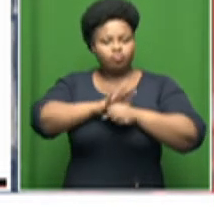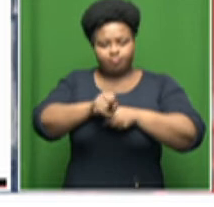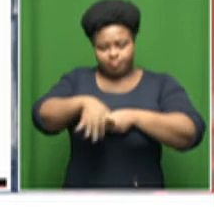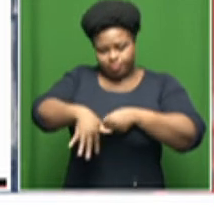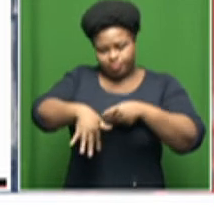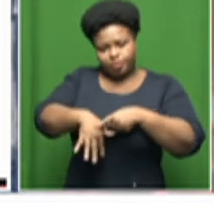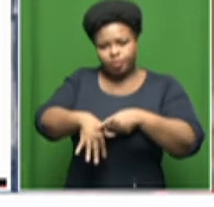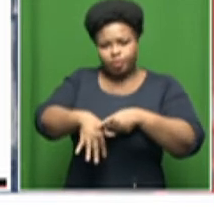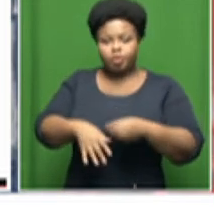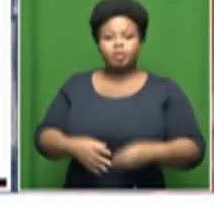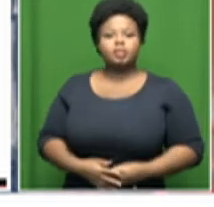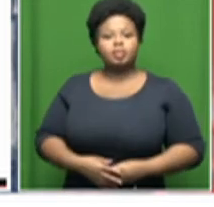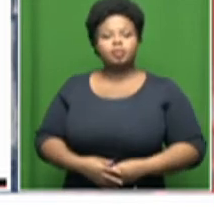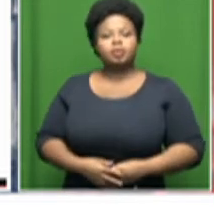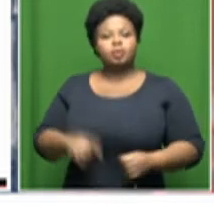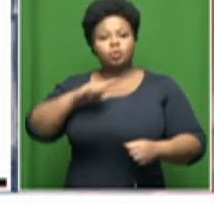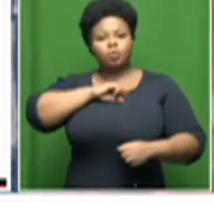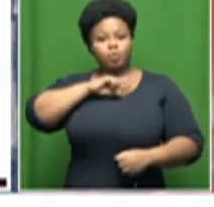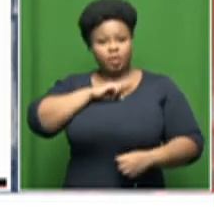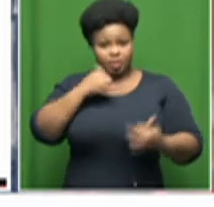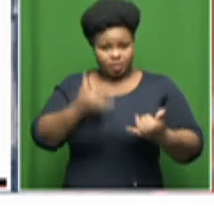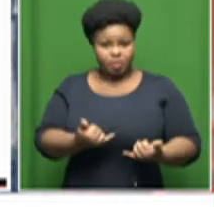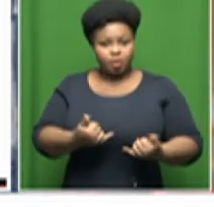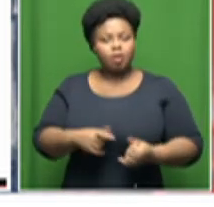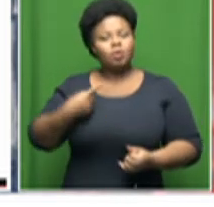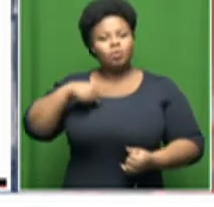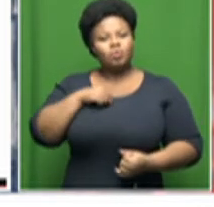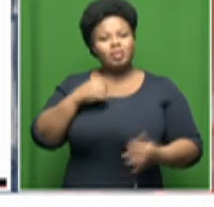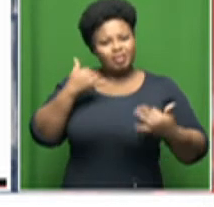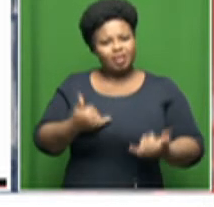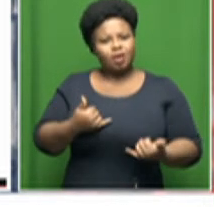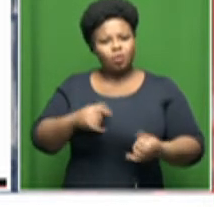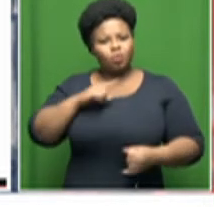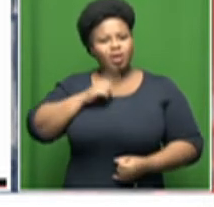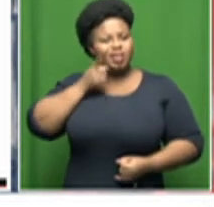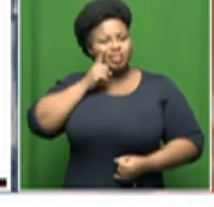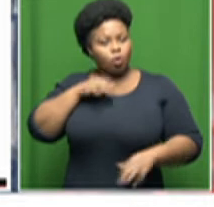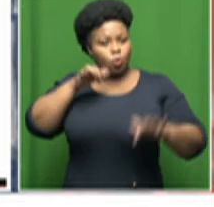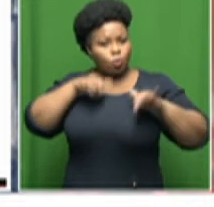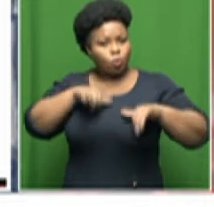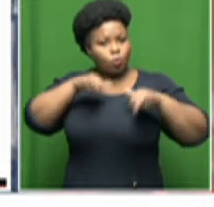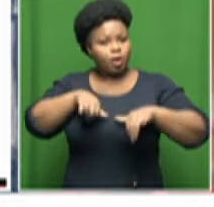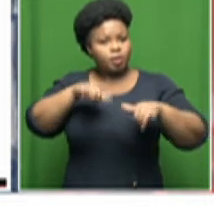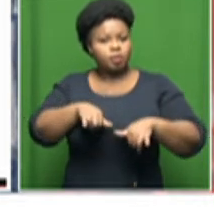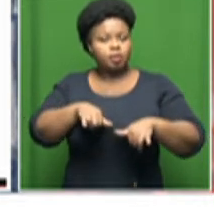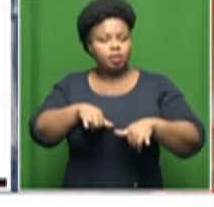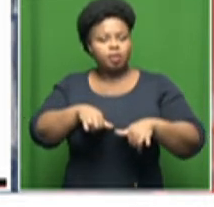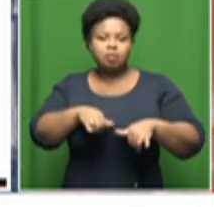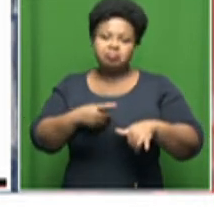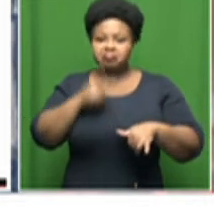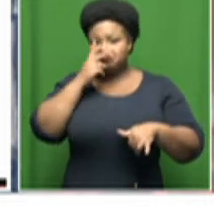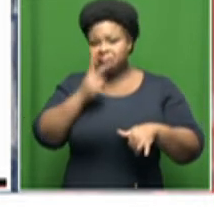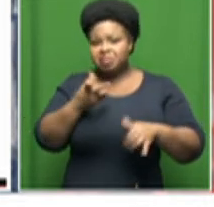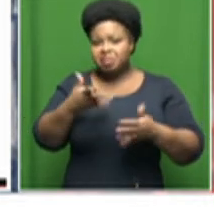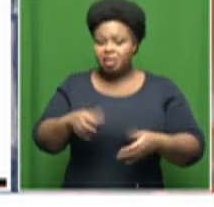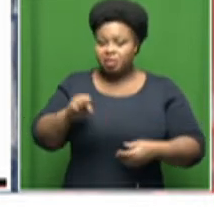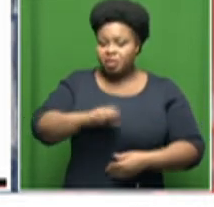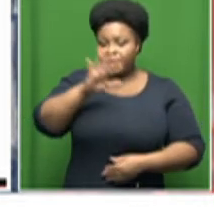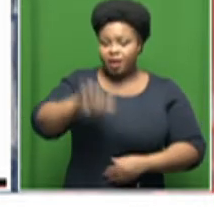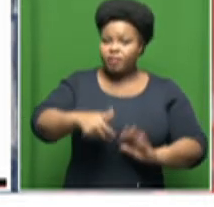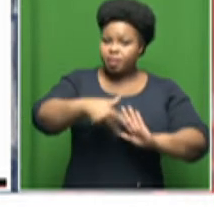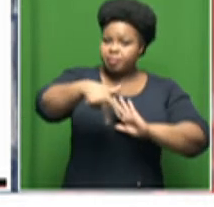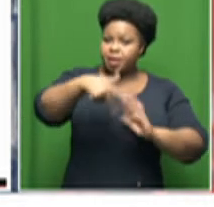do is to do an expansion as a study, because we are waiting for the vaccine to be approved in South Africa. And